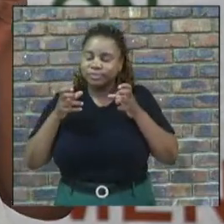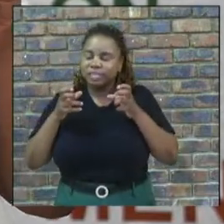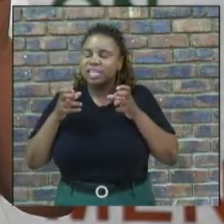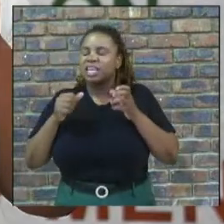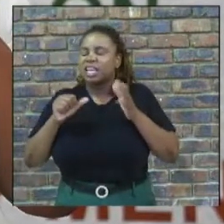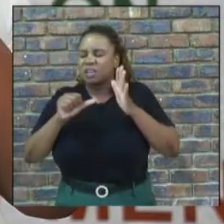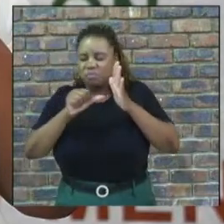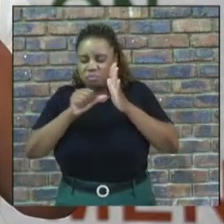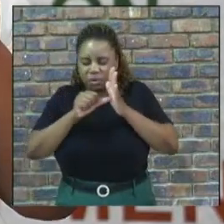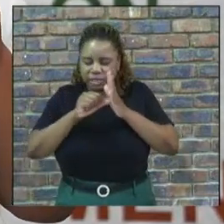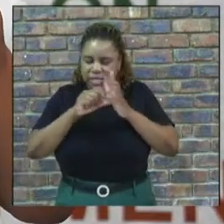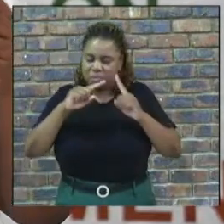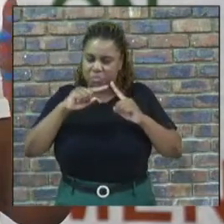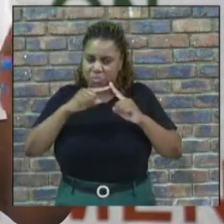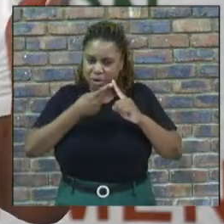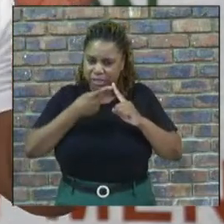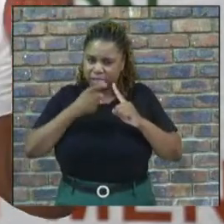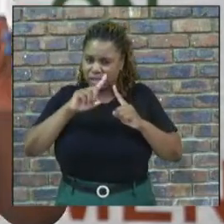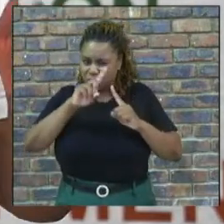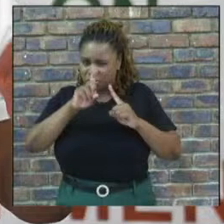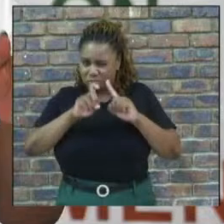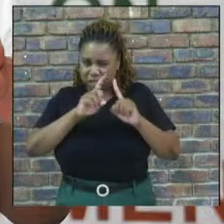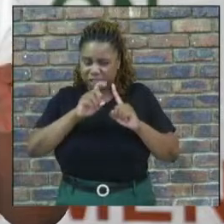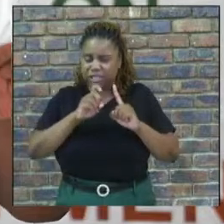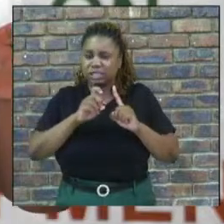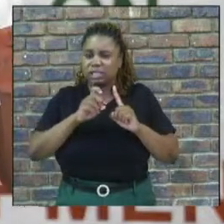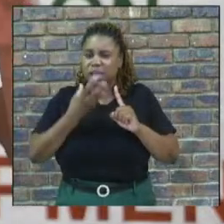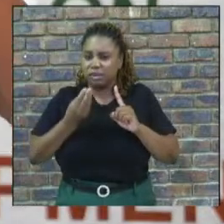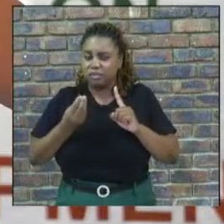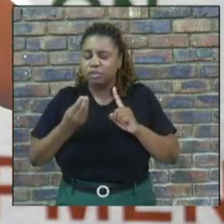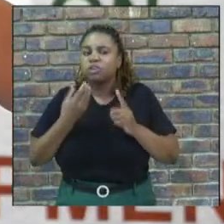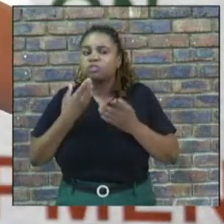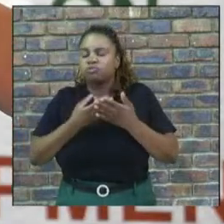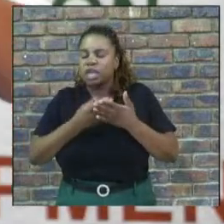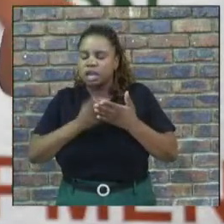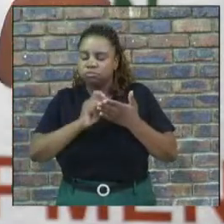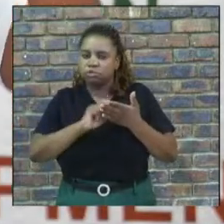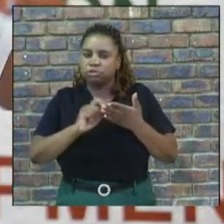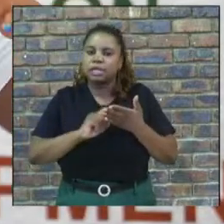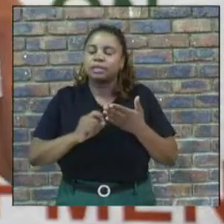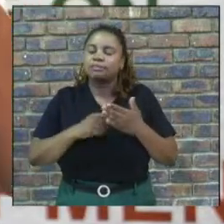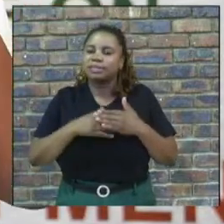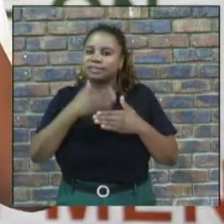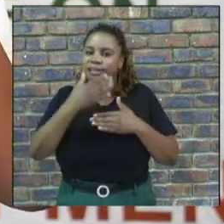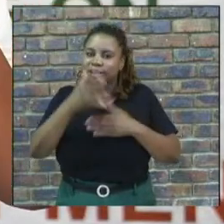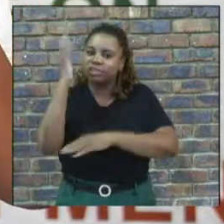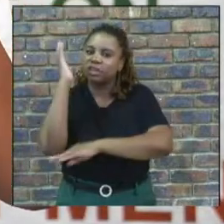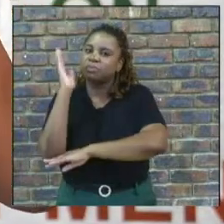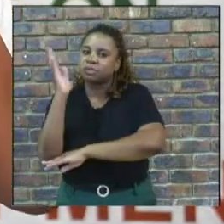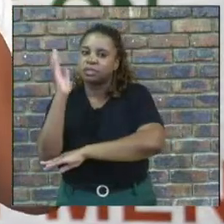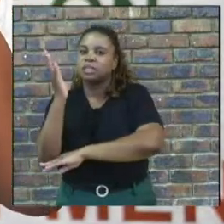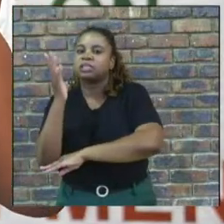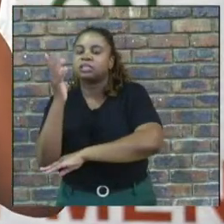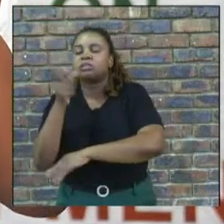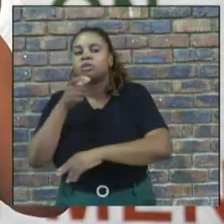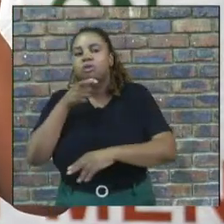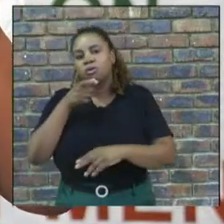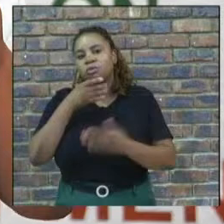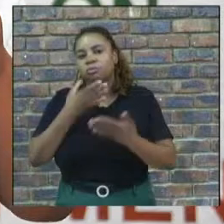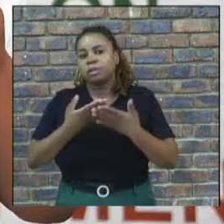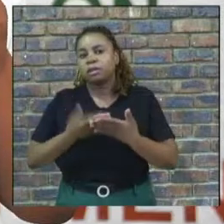up from the community. I get about a lot of a meeting. But to Baba Gavante by Dutim, Riska Trenadi Tulo